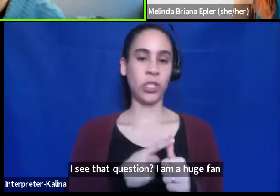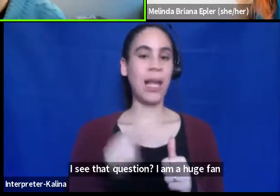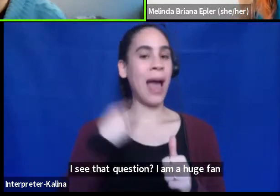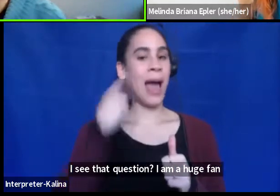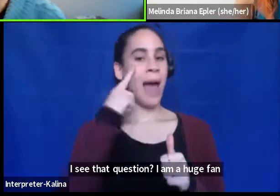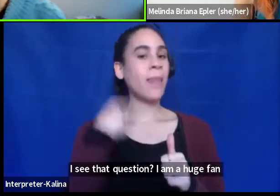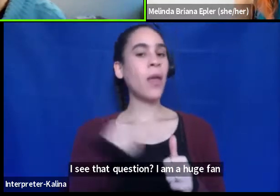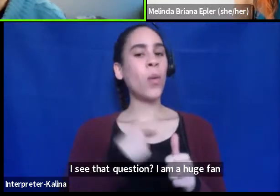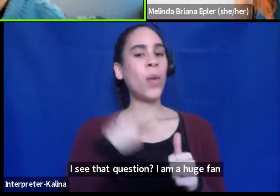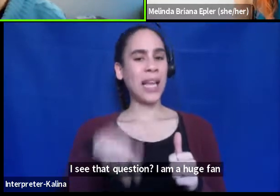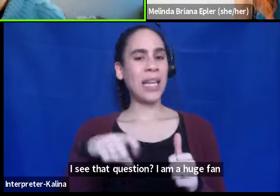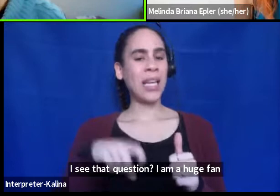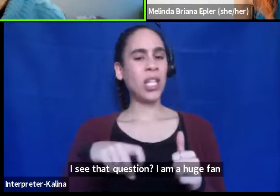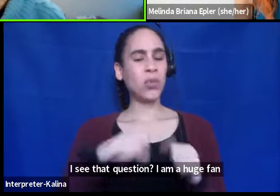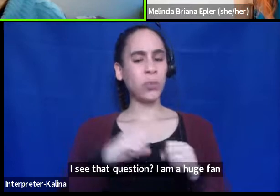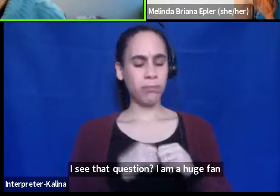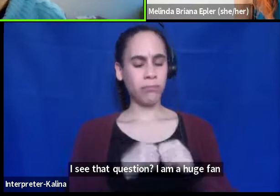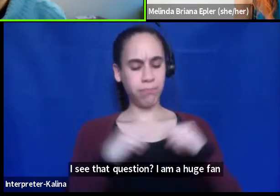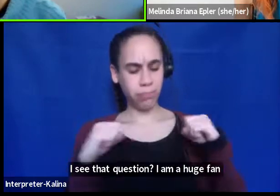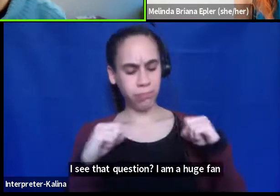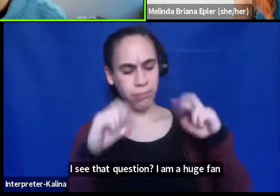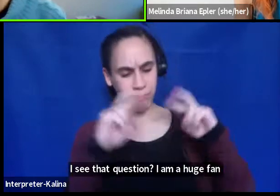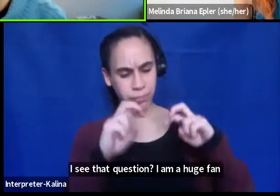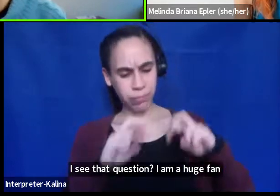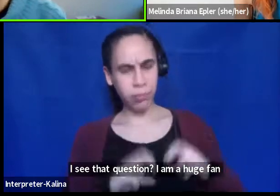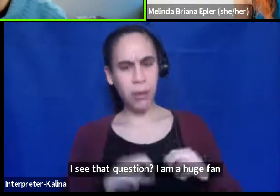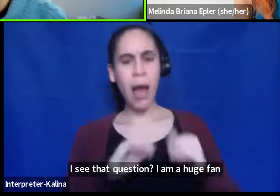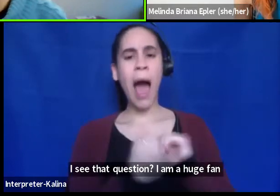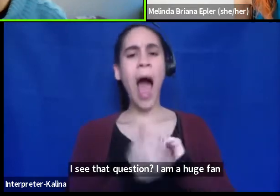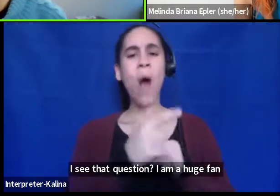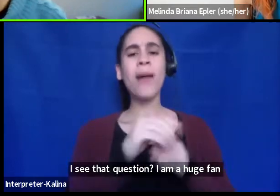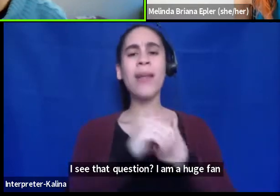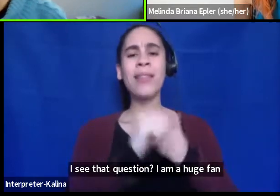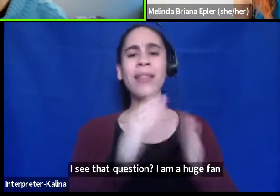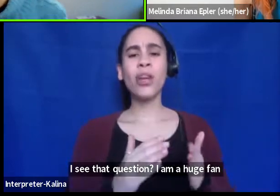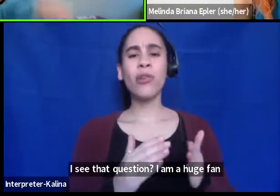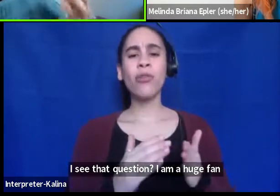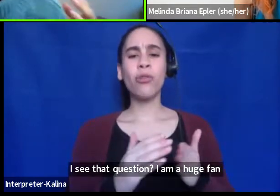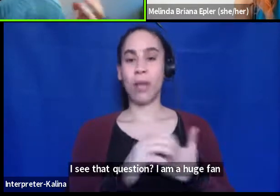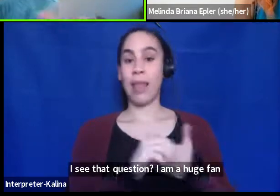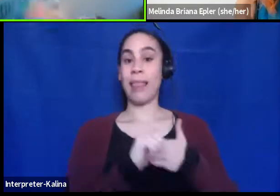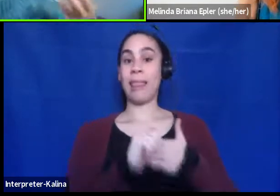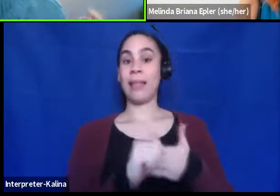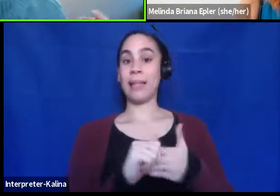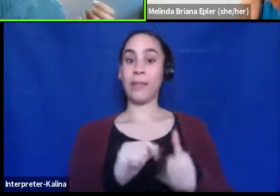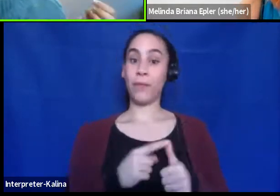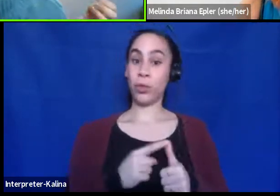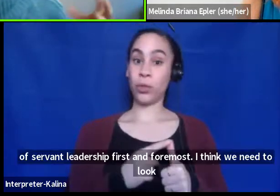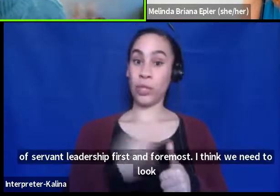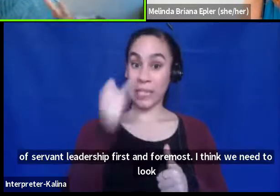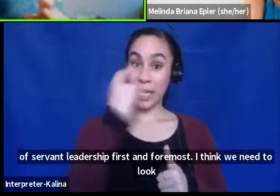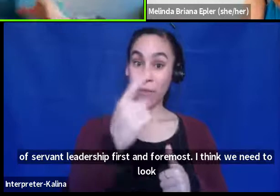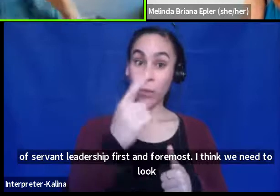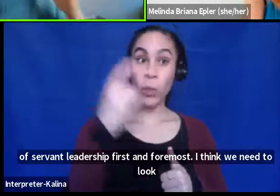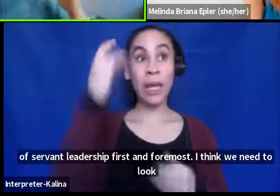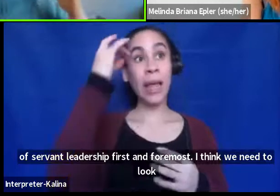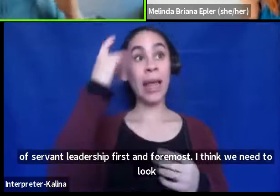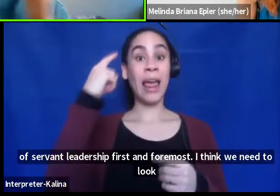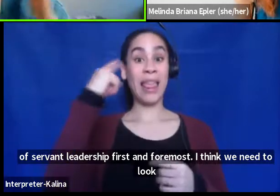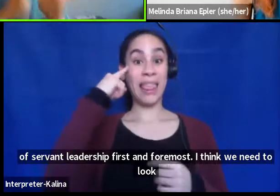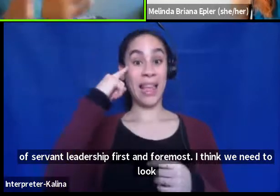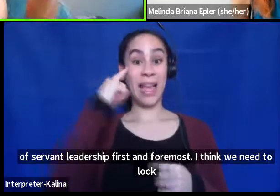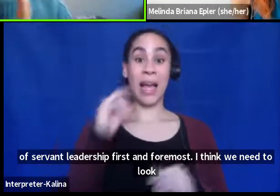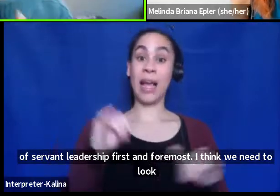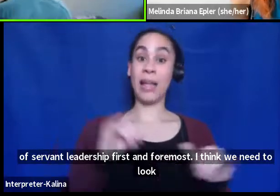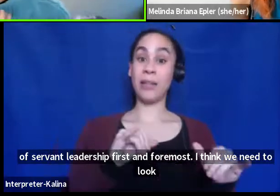to look at the ways that leaders lead first and foremost, because if people think as a leader that, like, okay, well, my